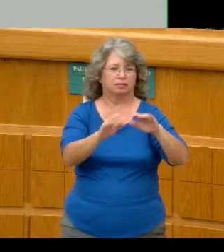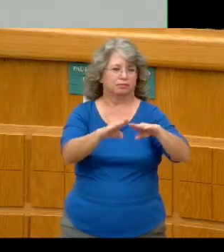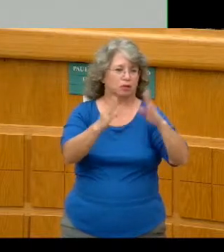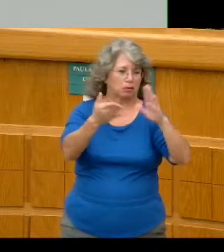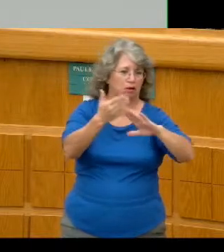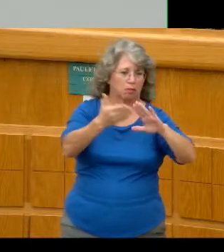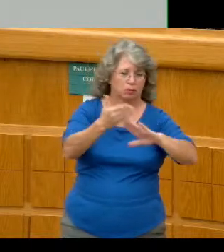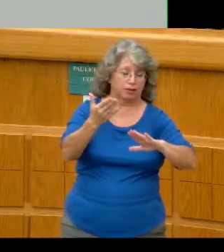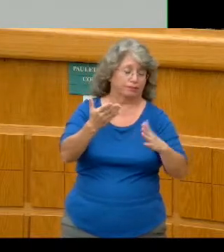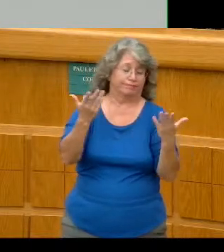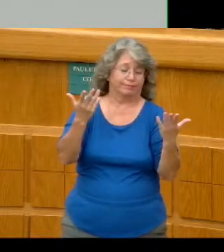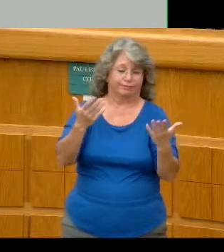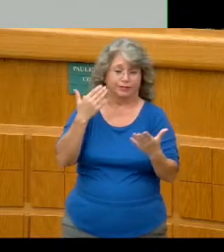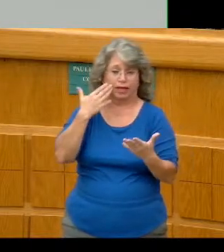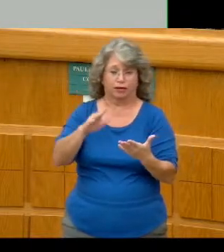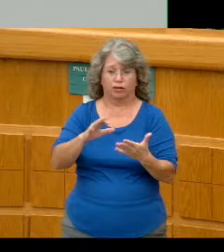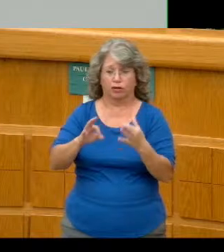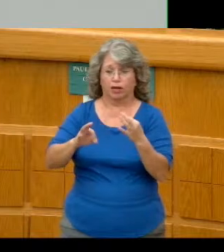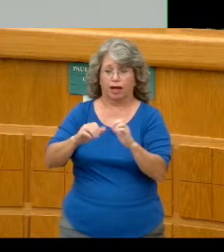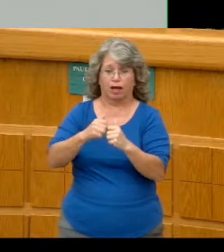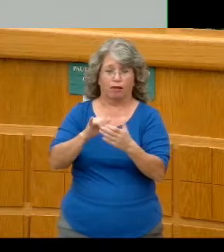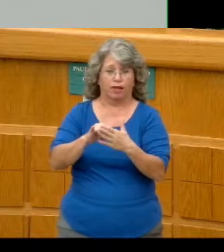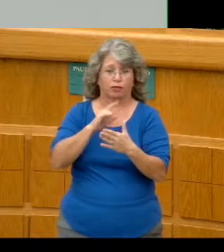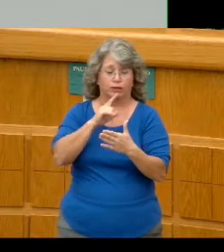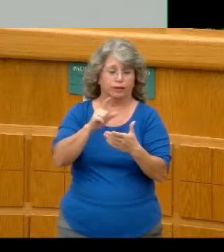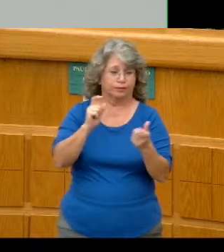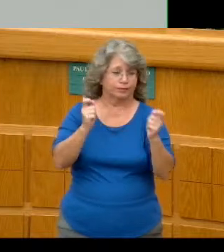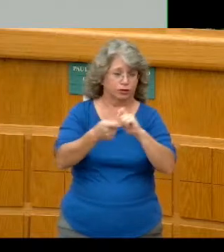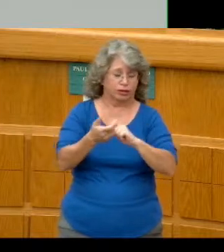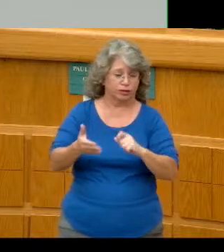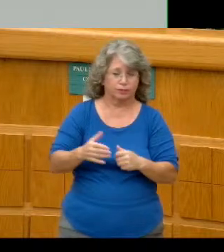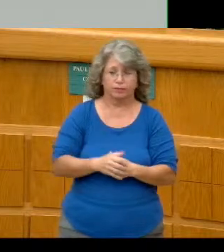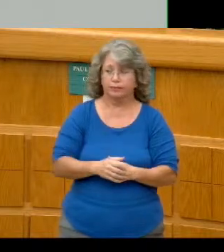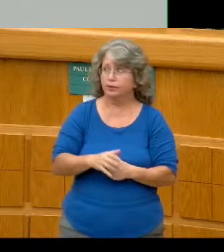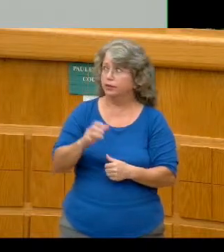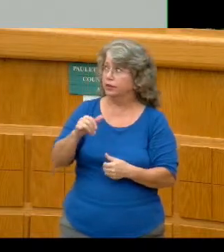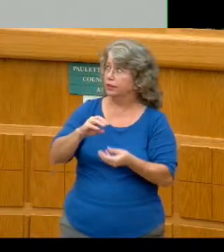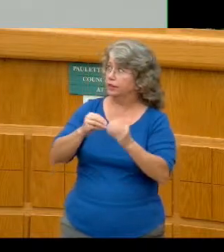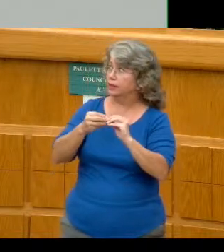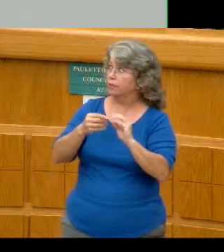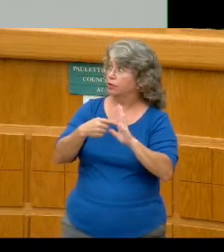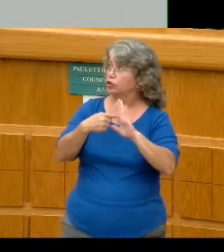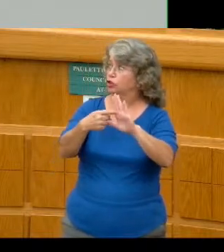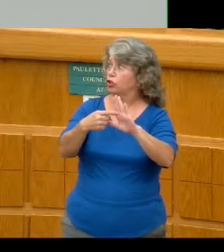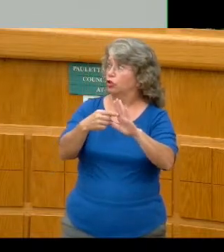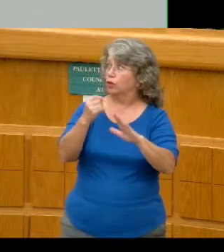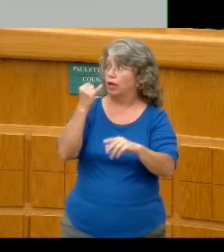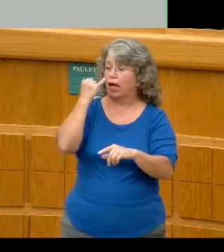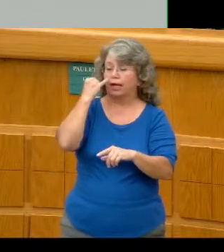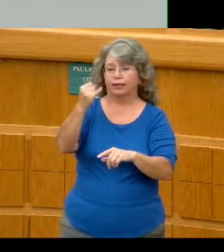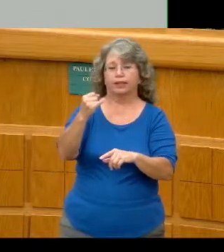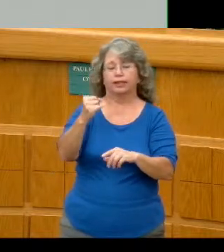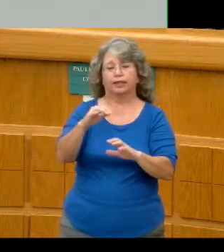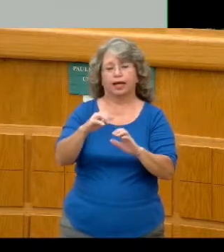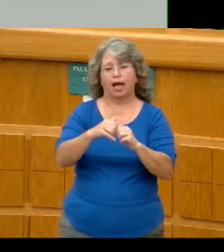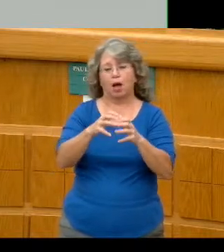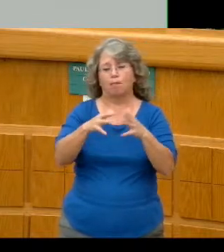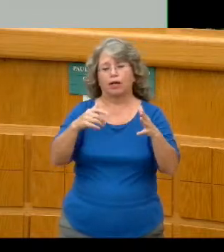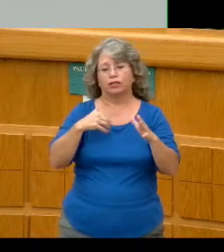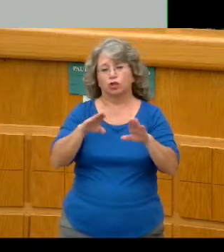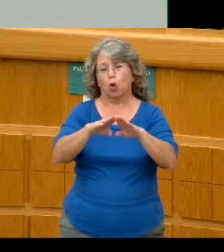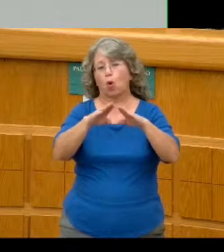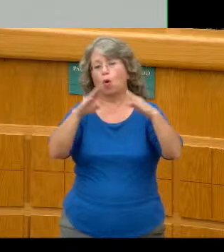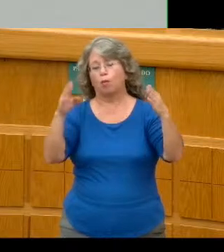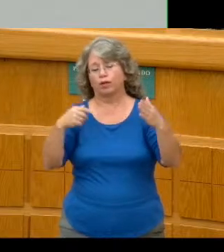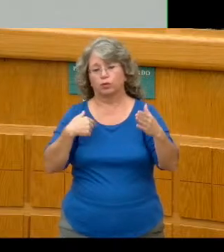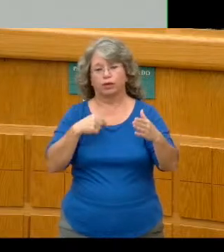But anyway, so these numbers are meant to give you an idea of how open we are. So we're not really Open Texas Phase